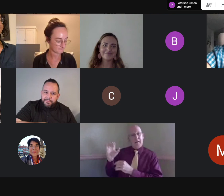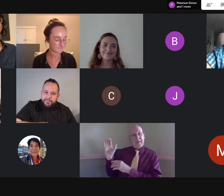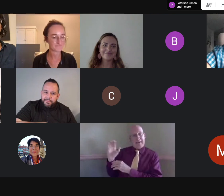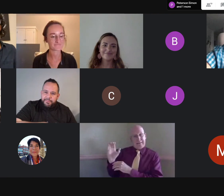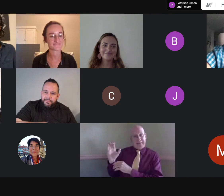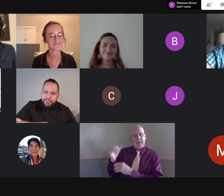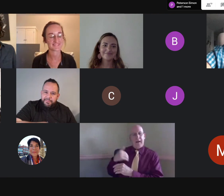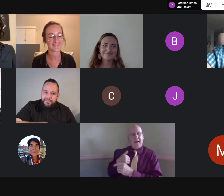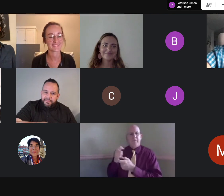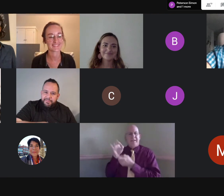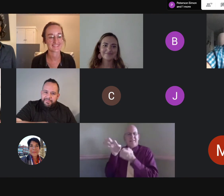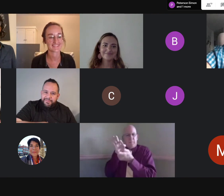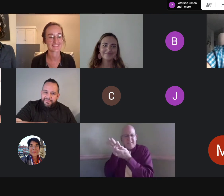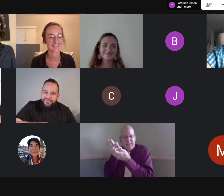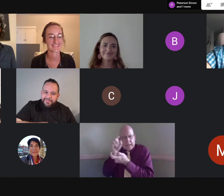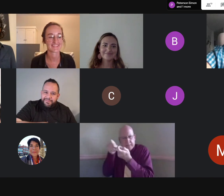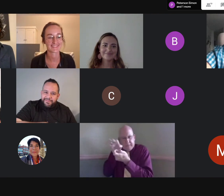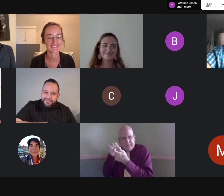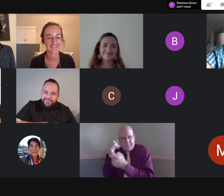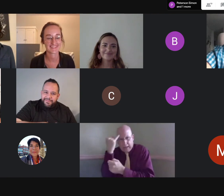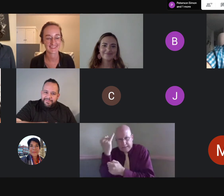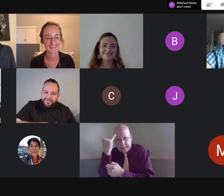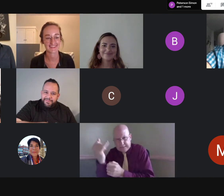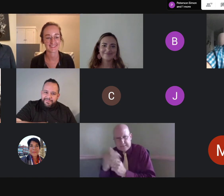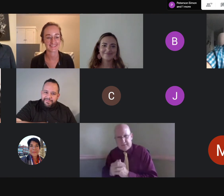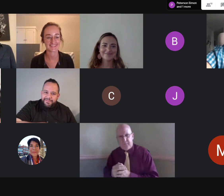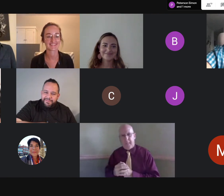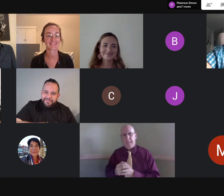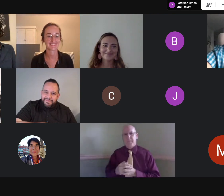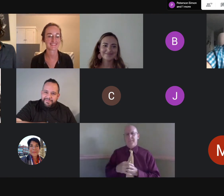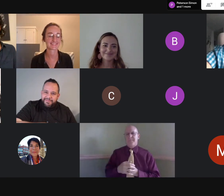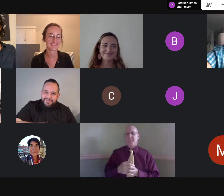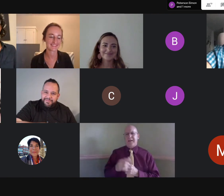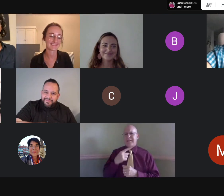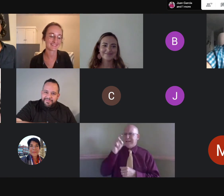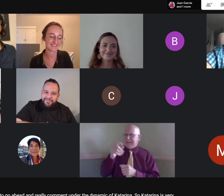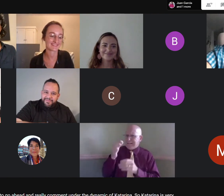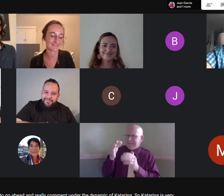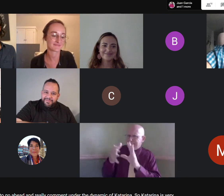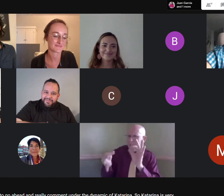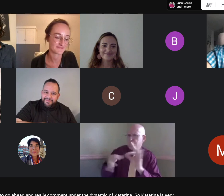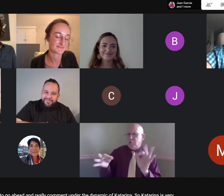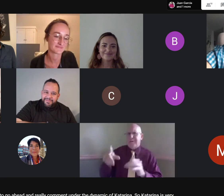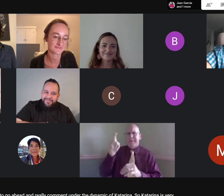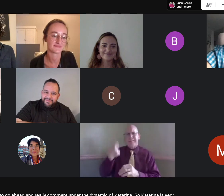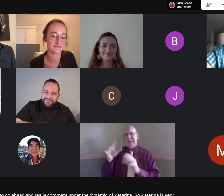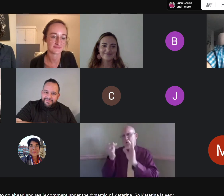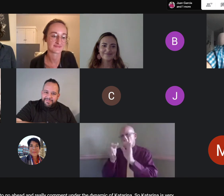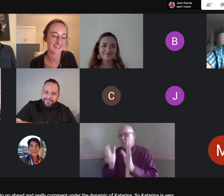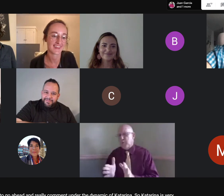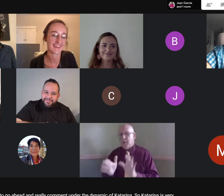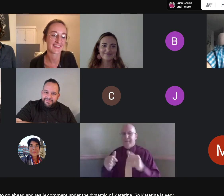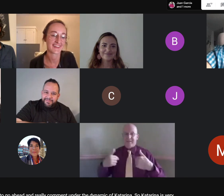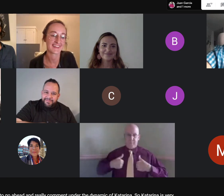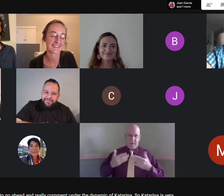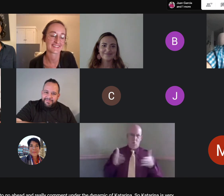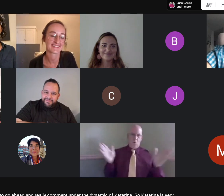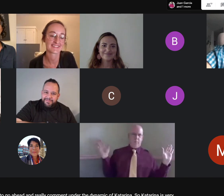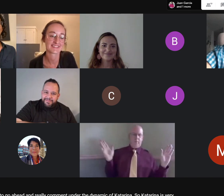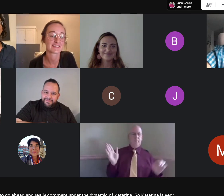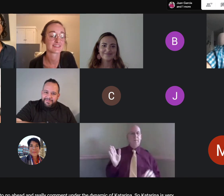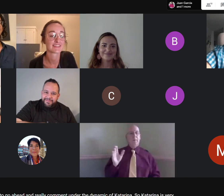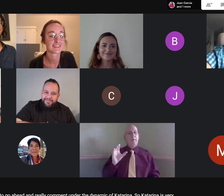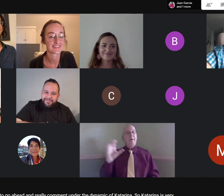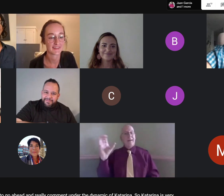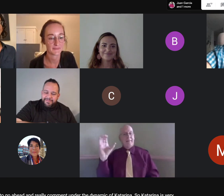and ASL, and like, it needs to have captioning, and it needs to have this and that. That's me. Katarina's like, this